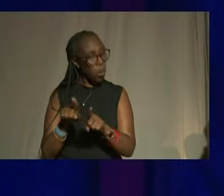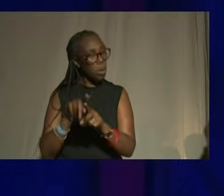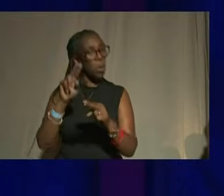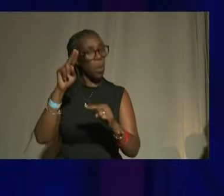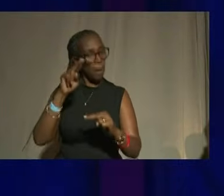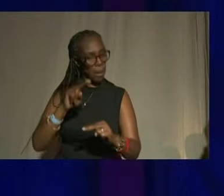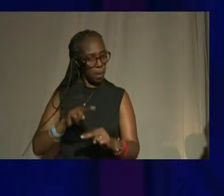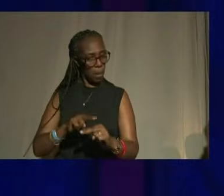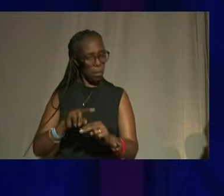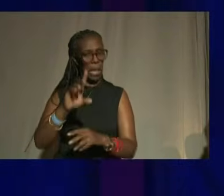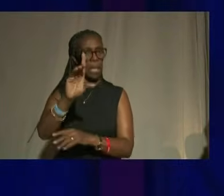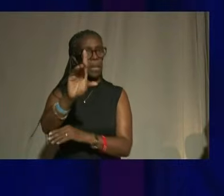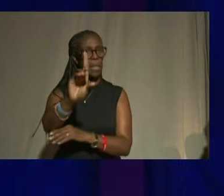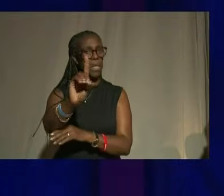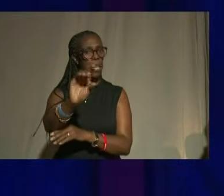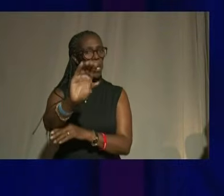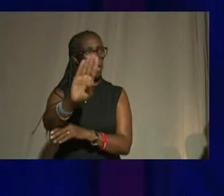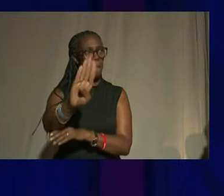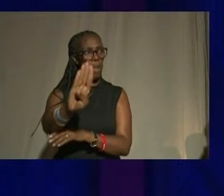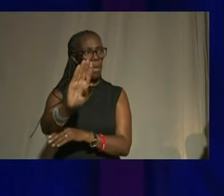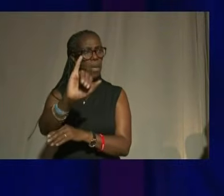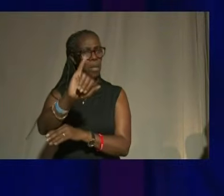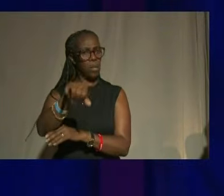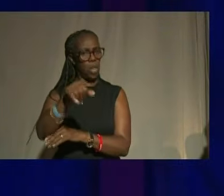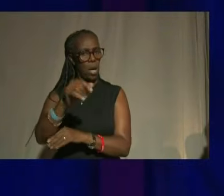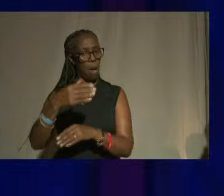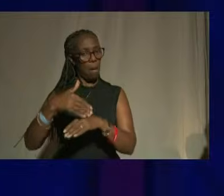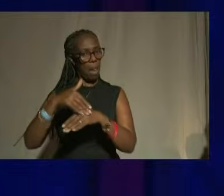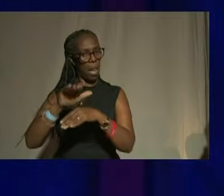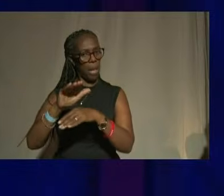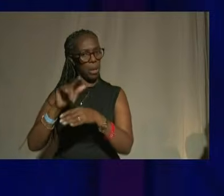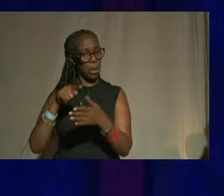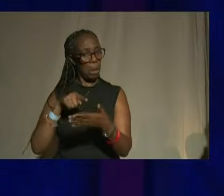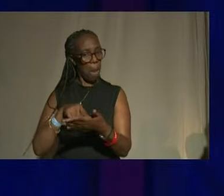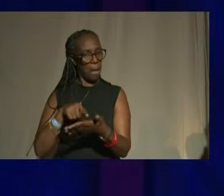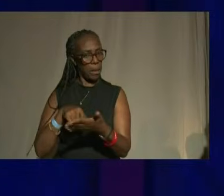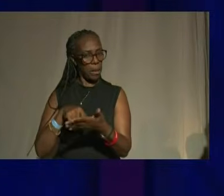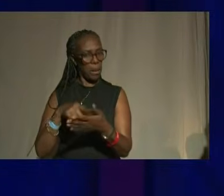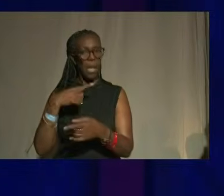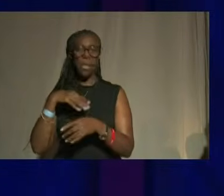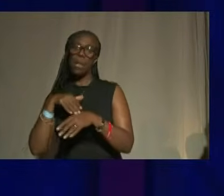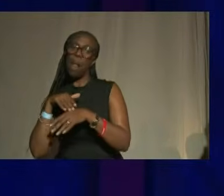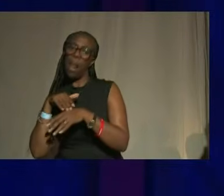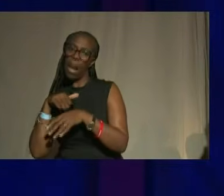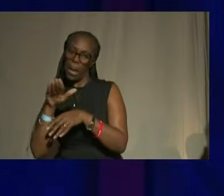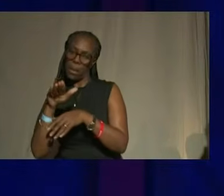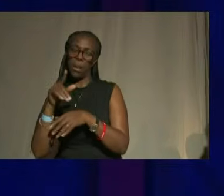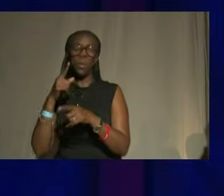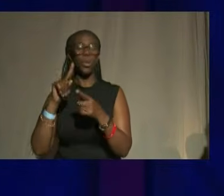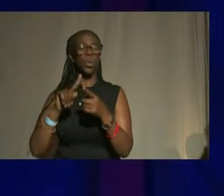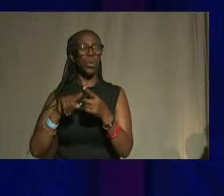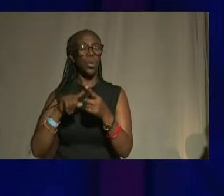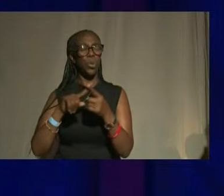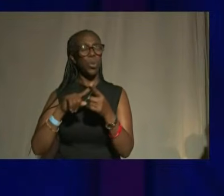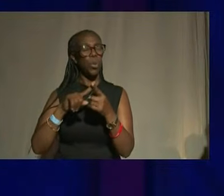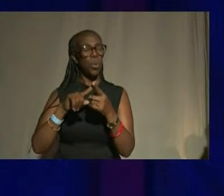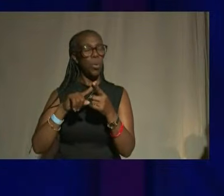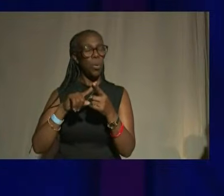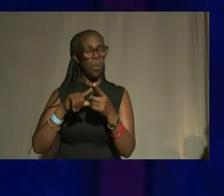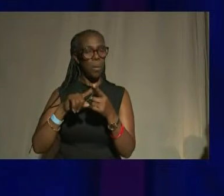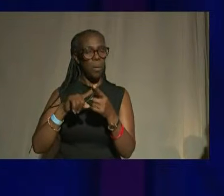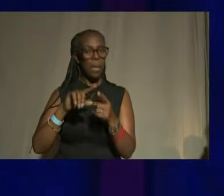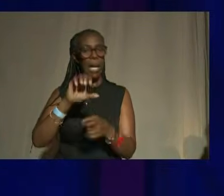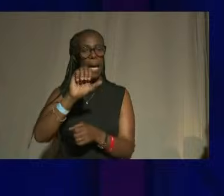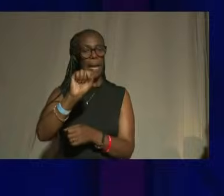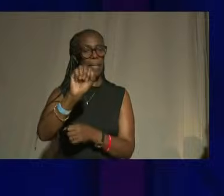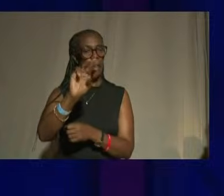the DBJ on-lends to the banks to lend to our MSMEs, and DBJ reported